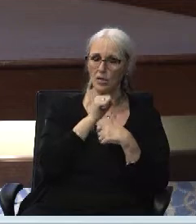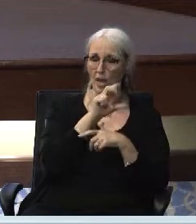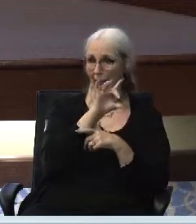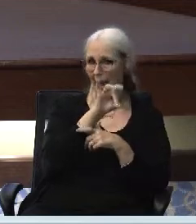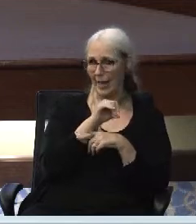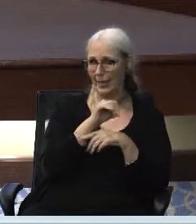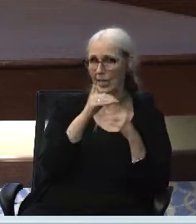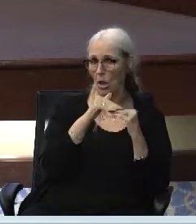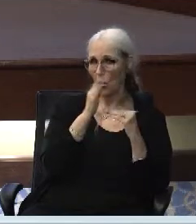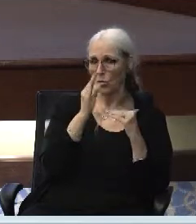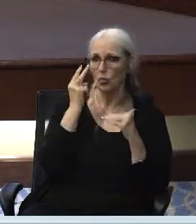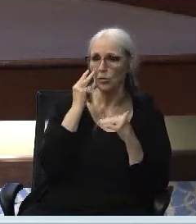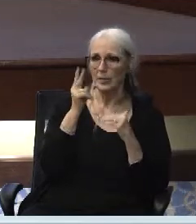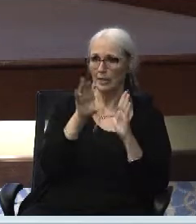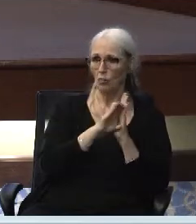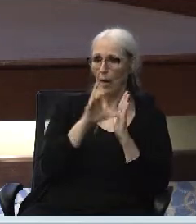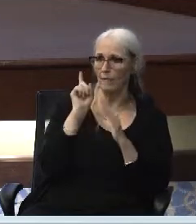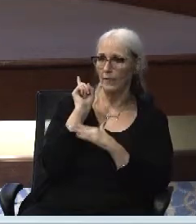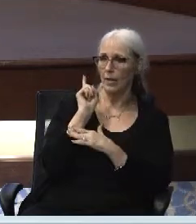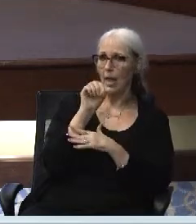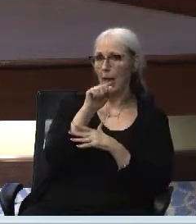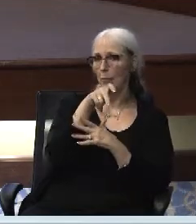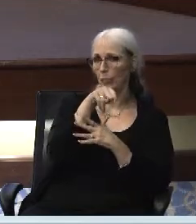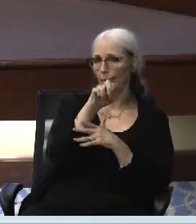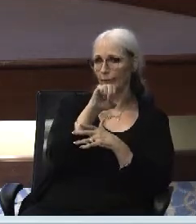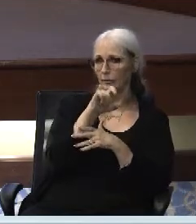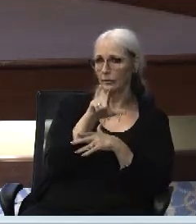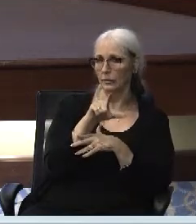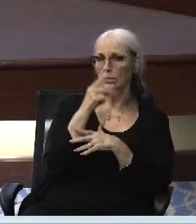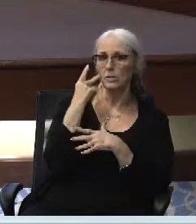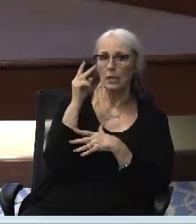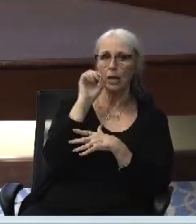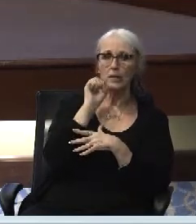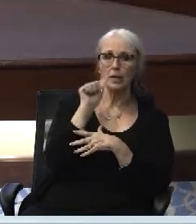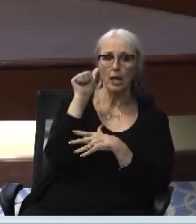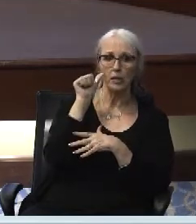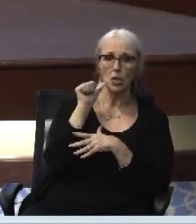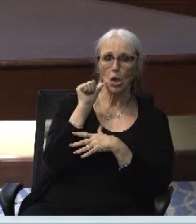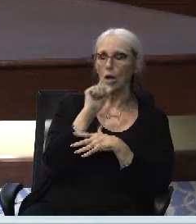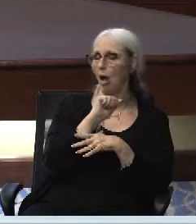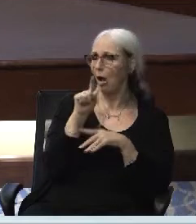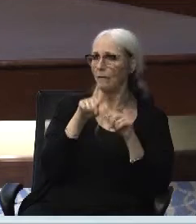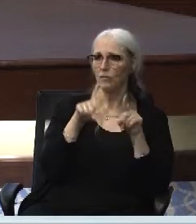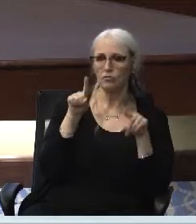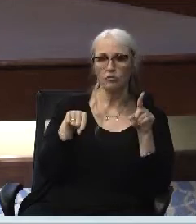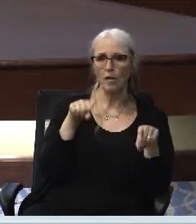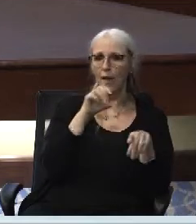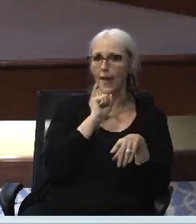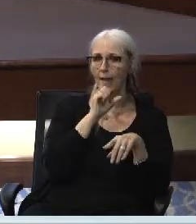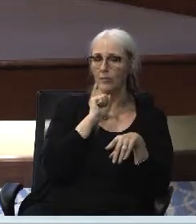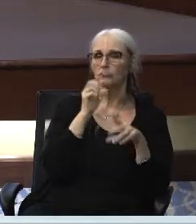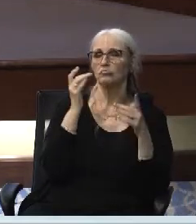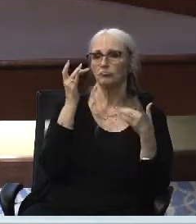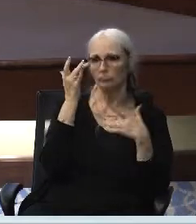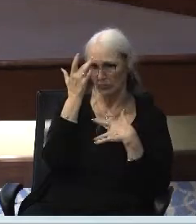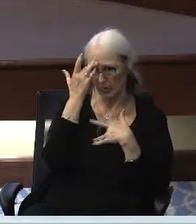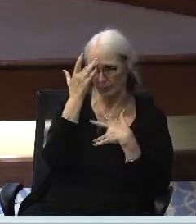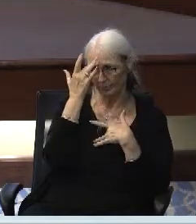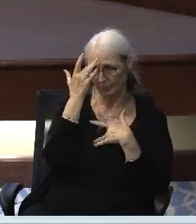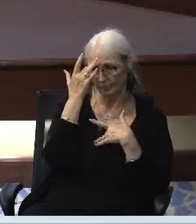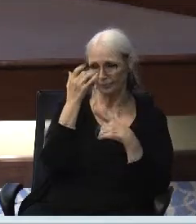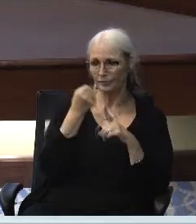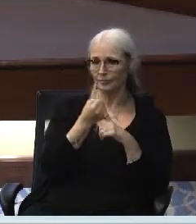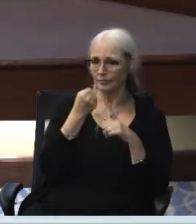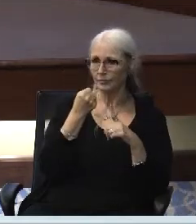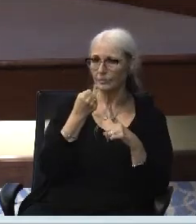you look at this graph, you can see that since April, we're seeing adults of all ages fallen victim to COVID-19.